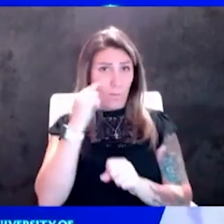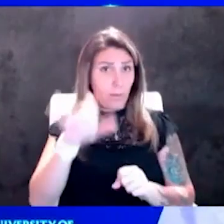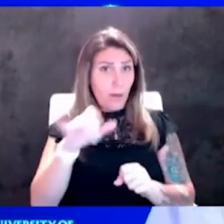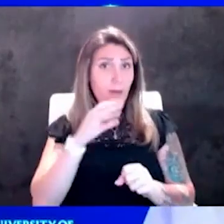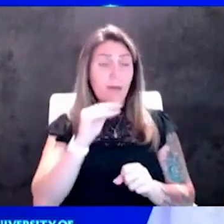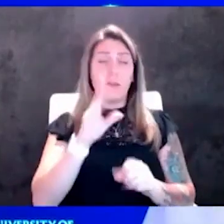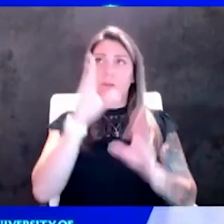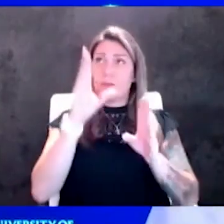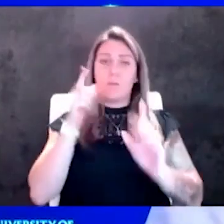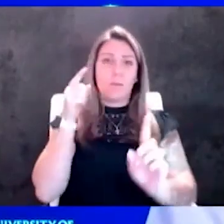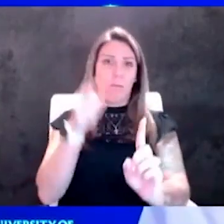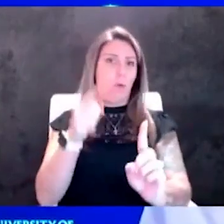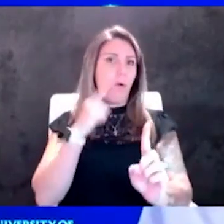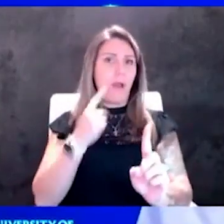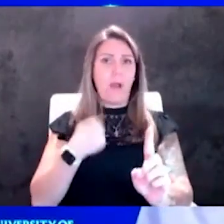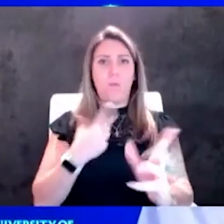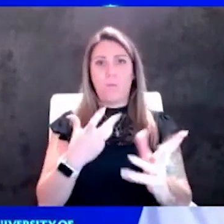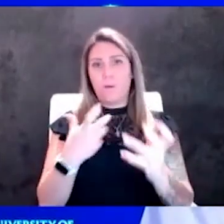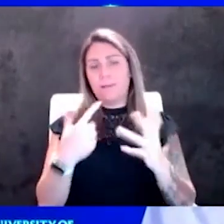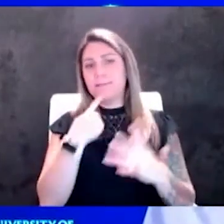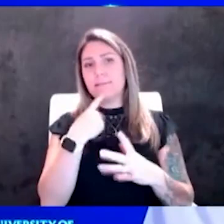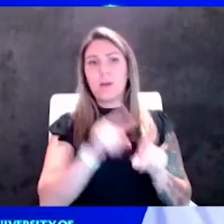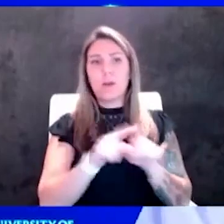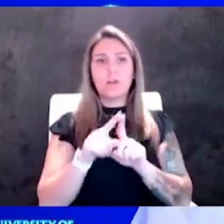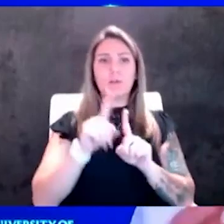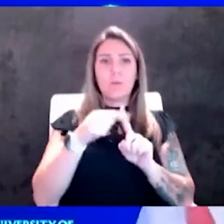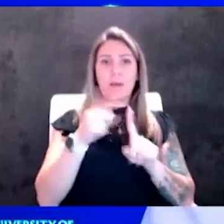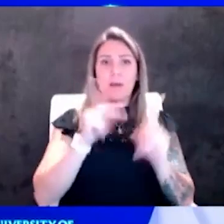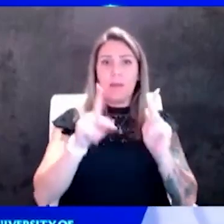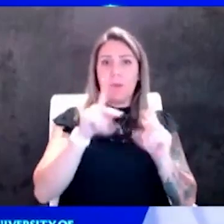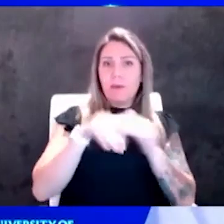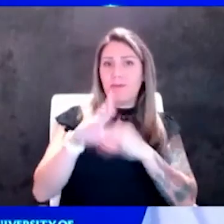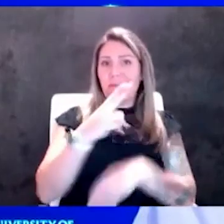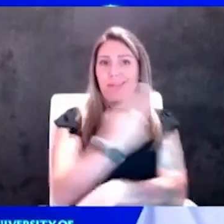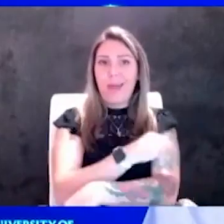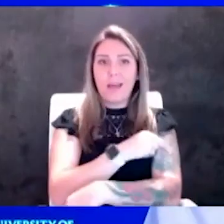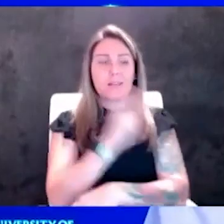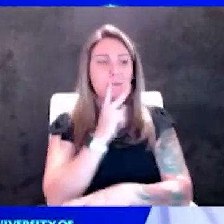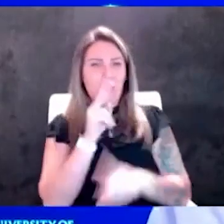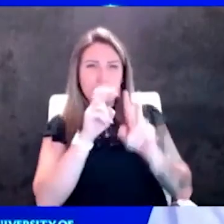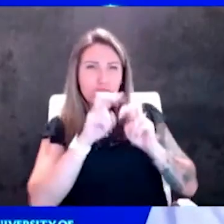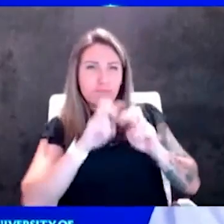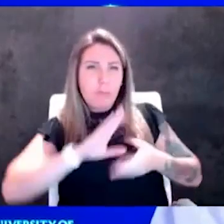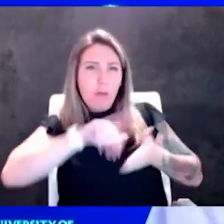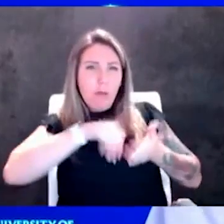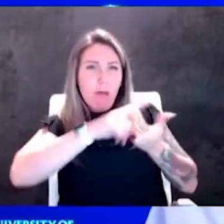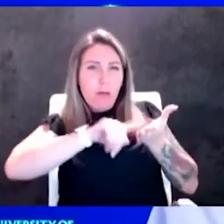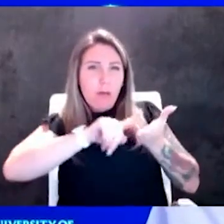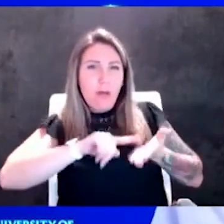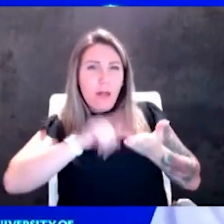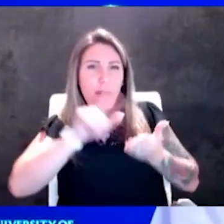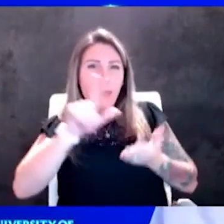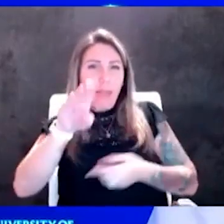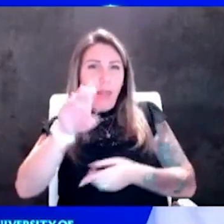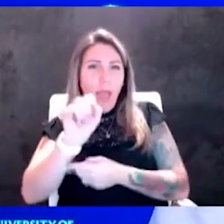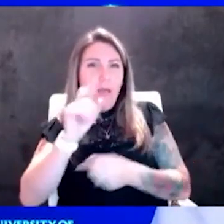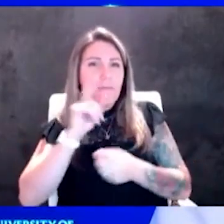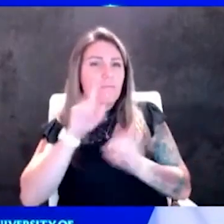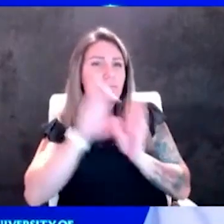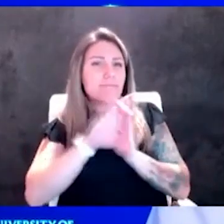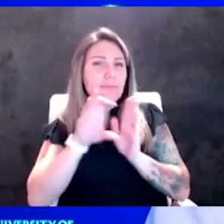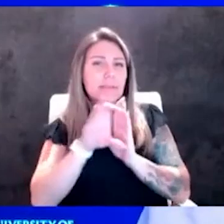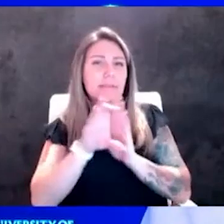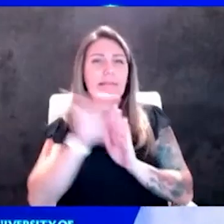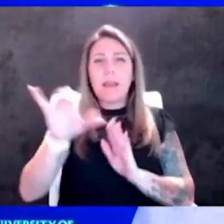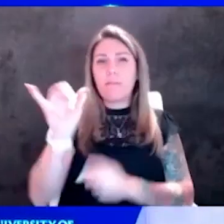say is too, when people are in the hospital, it's easy for me to come in and look at all the labs, look at all the imaging, and say, is this infection? Because there are other things